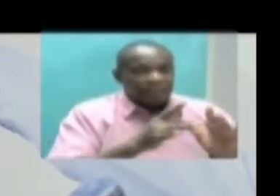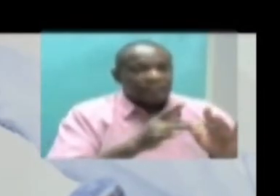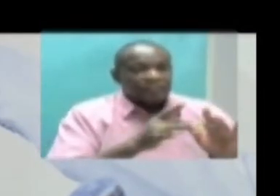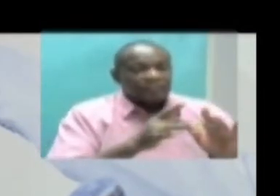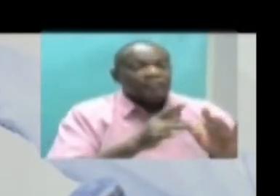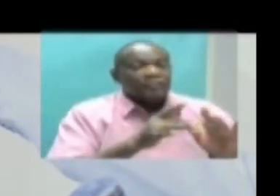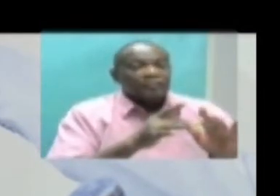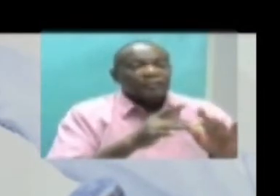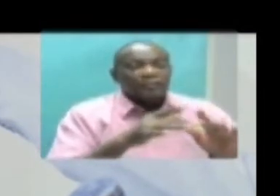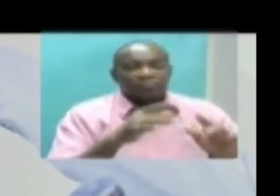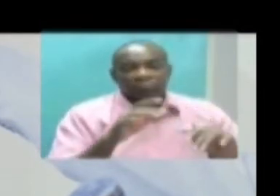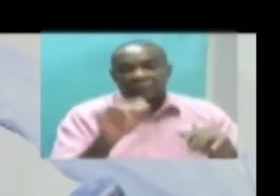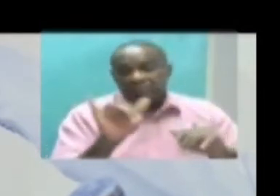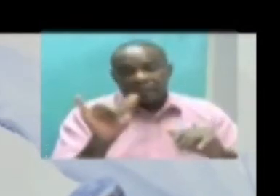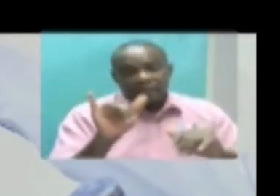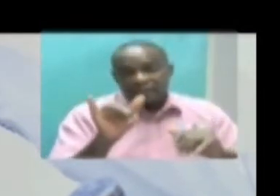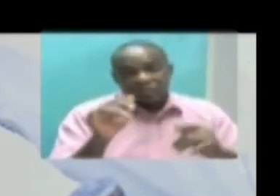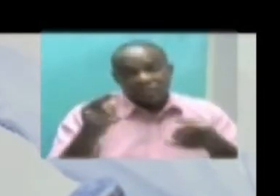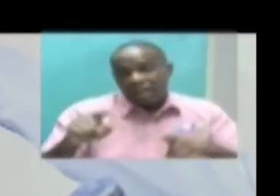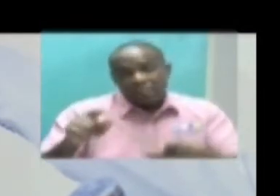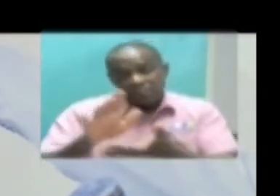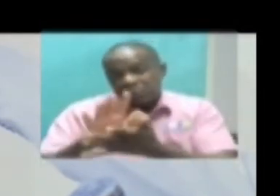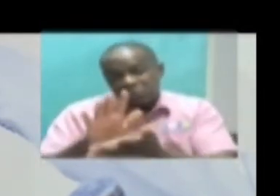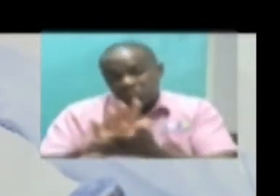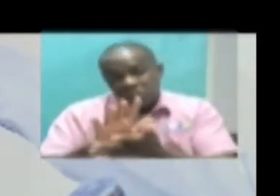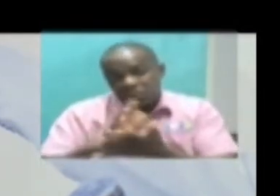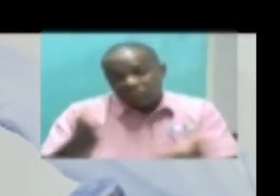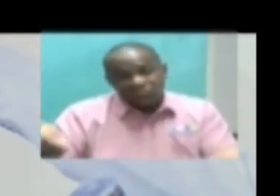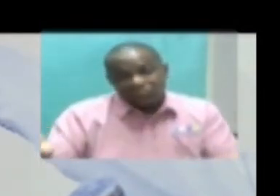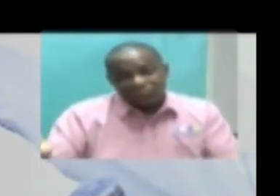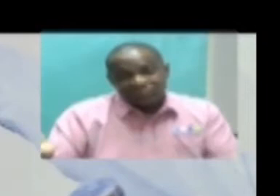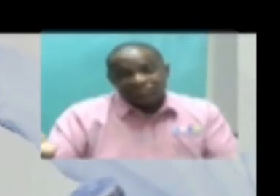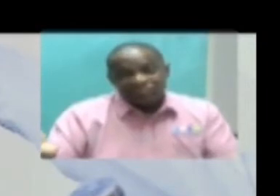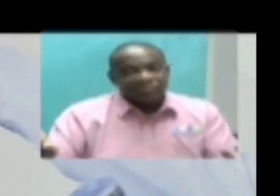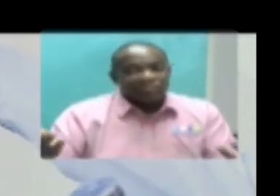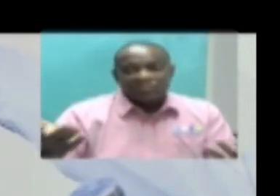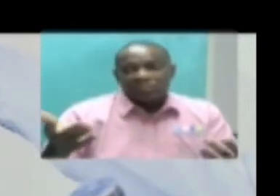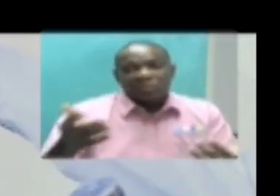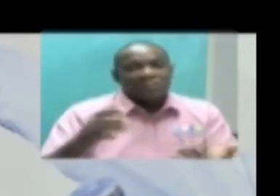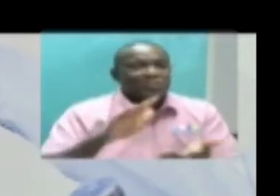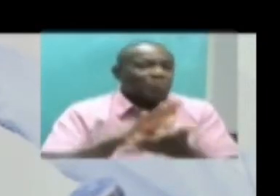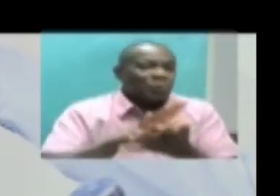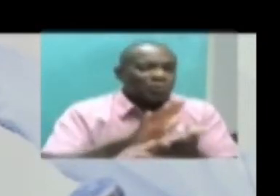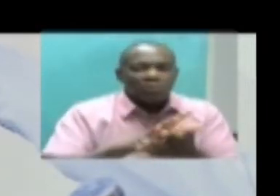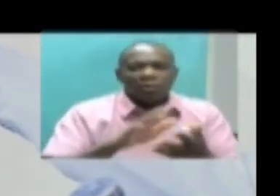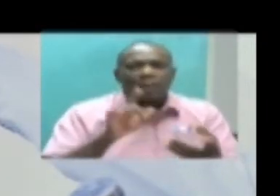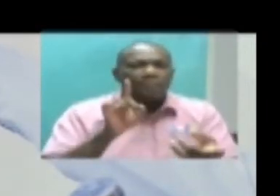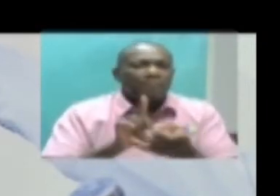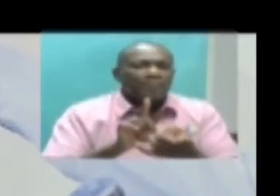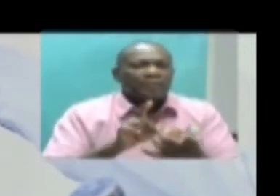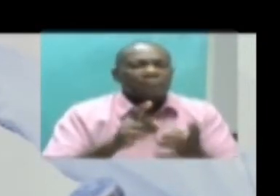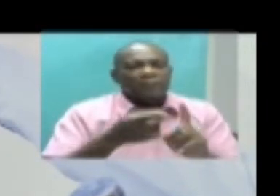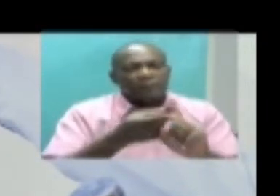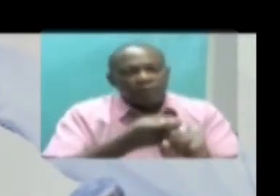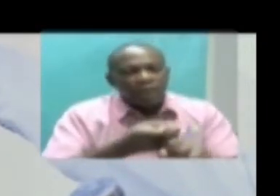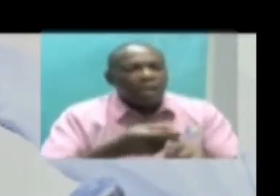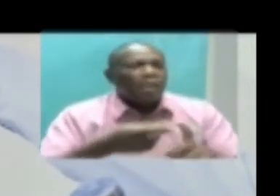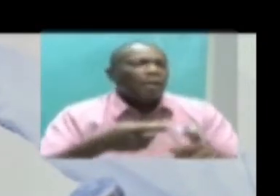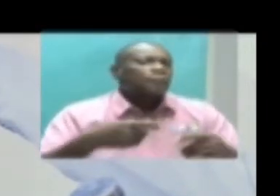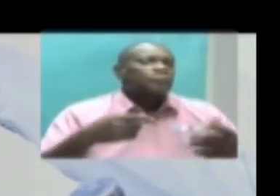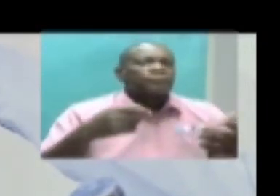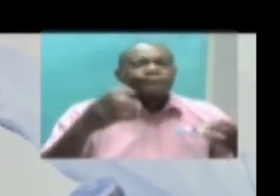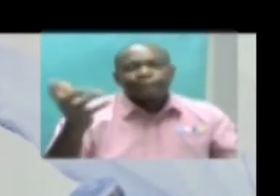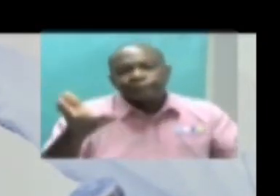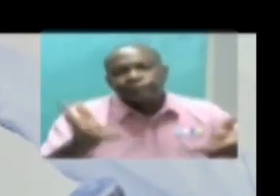stranger, mm-hmm. we share stories because we're in the same classroom, mm-hmm. eventually that evolves into a friendship, mm-hmm. we may have